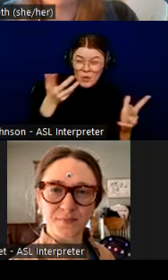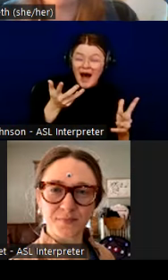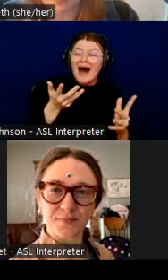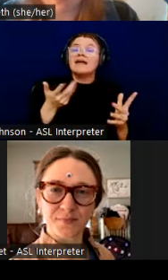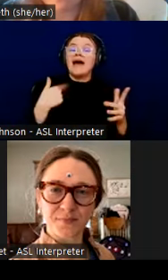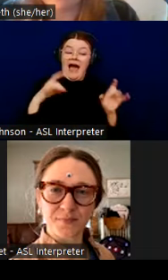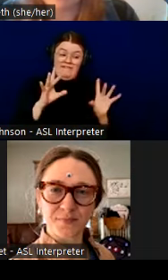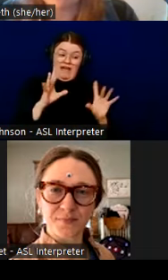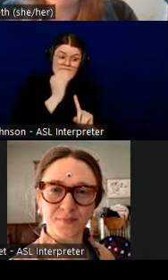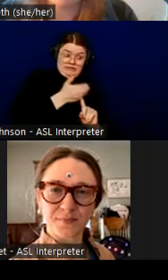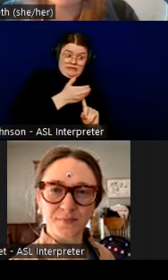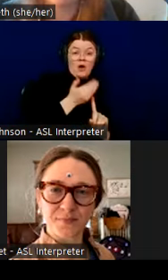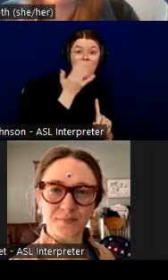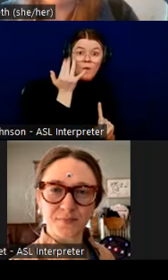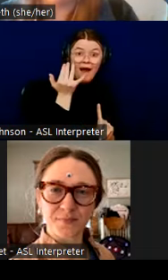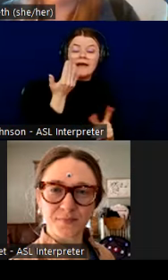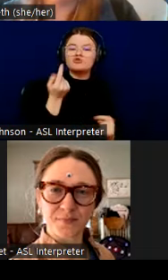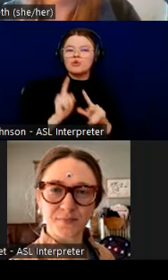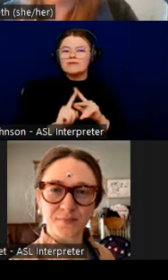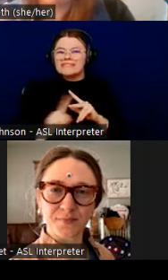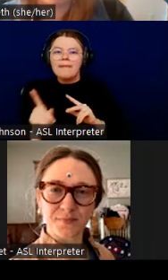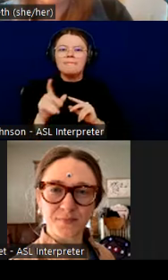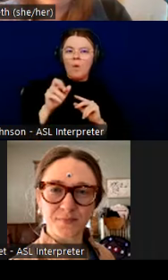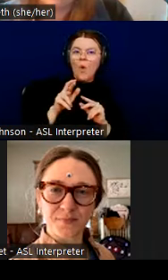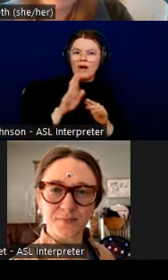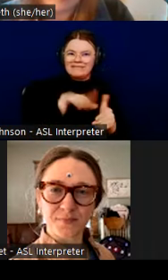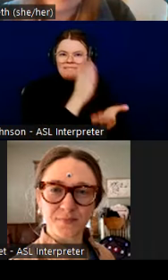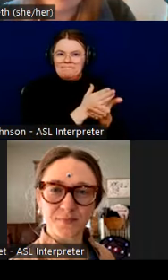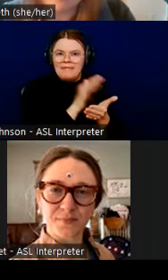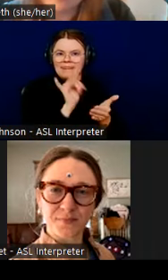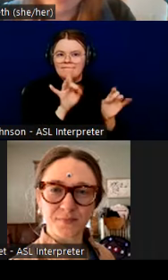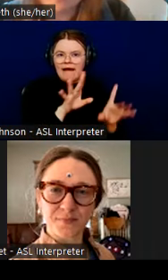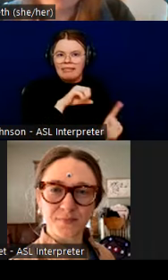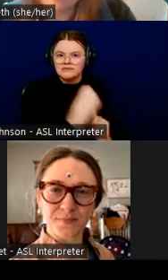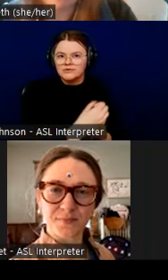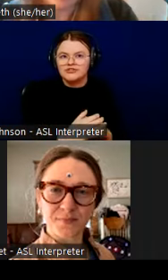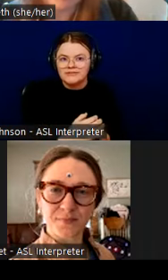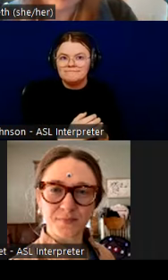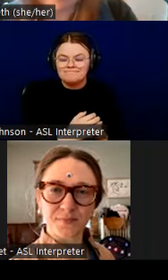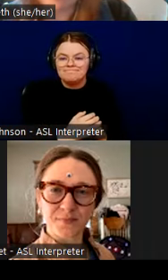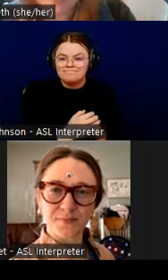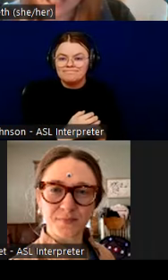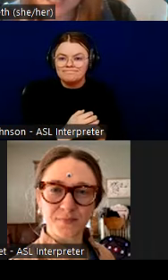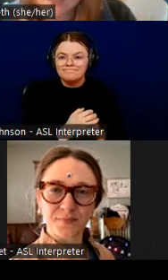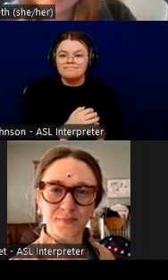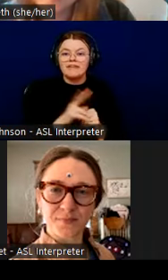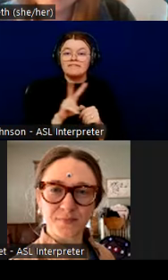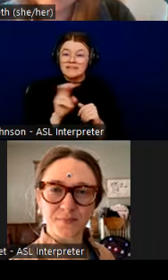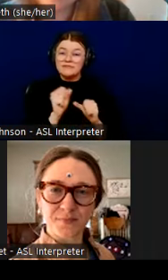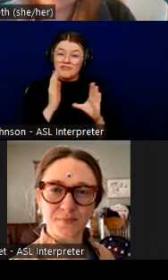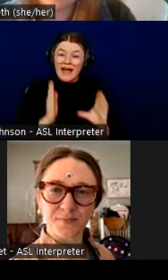abuse or escaping the abuse. Victim survivors consider resistive violence as a form of